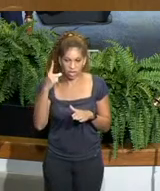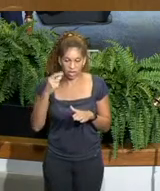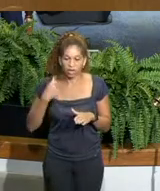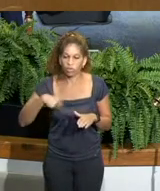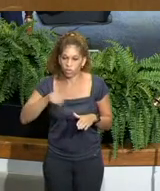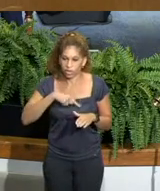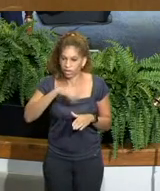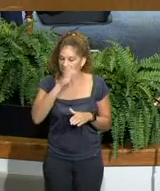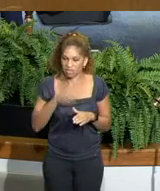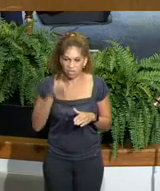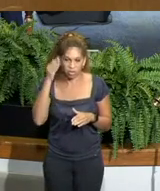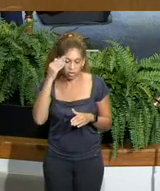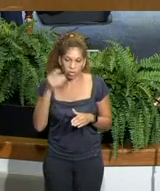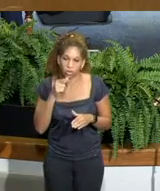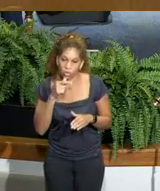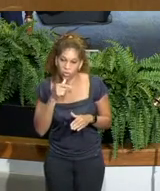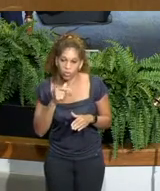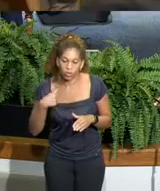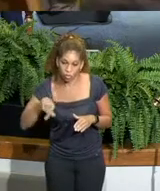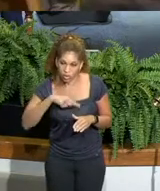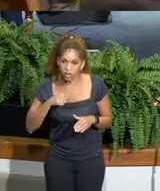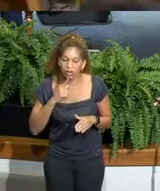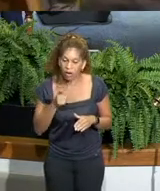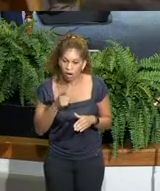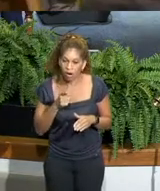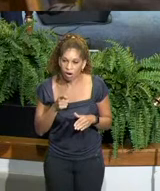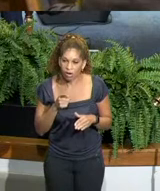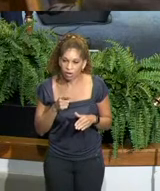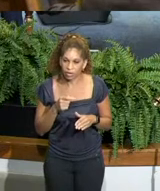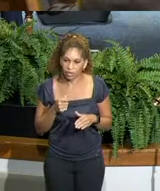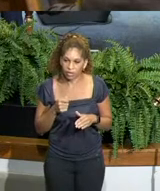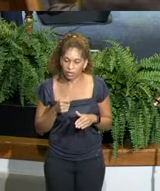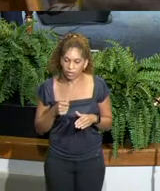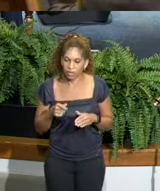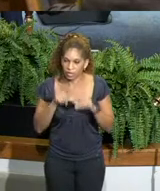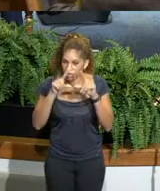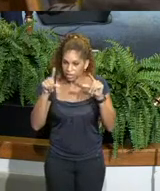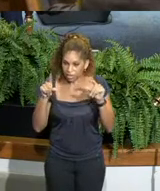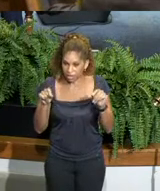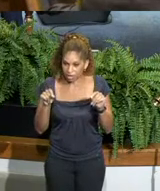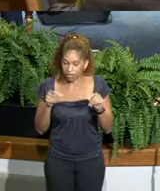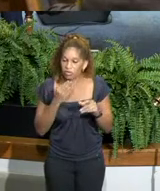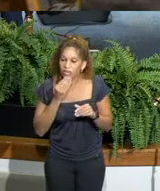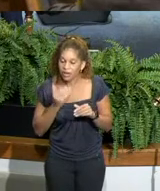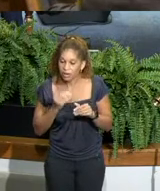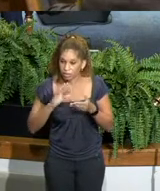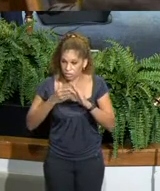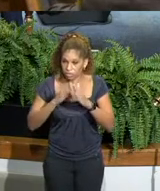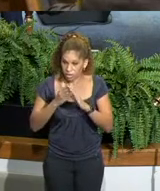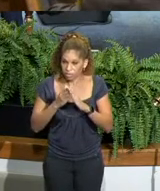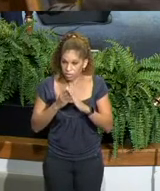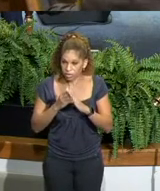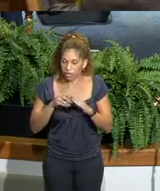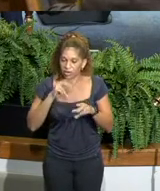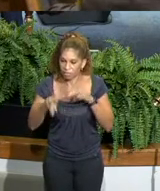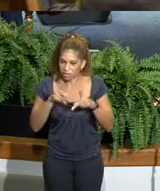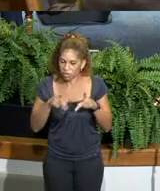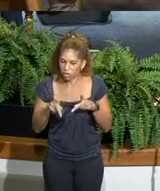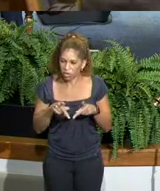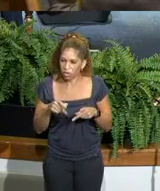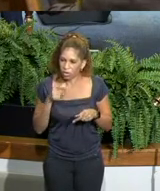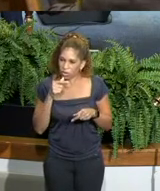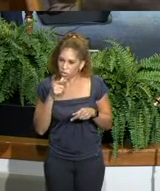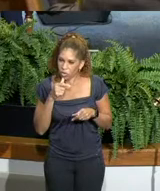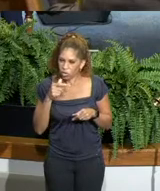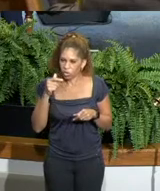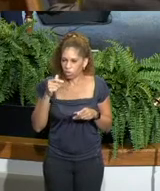we really are. The original audience to this letter to Hebrews was a community of people who wondered if they were ever going